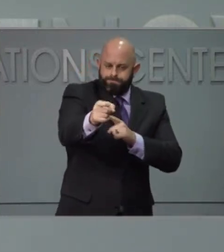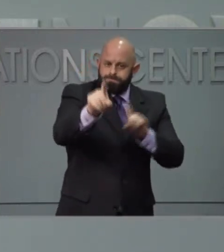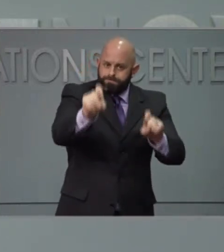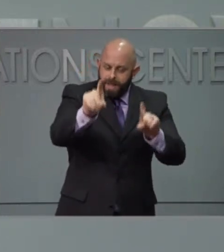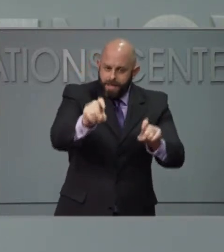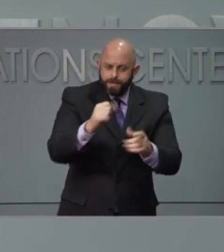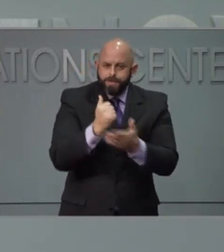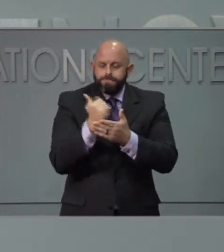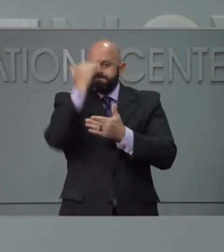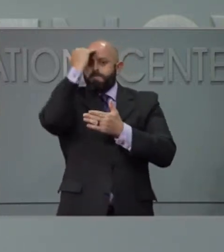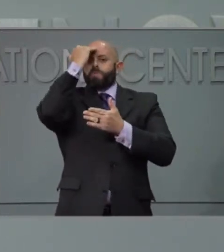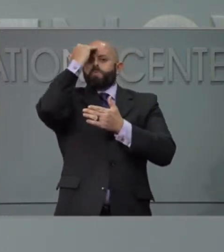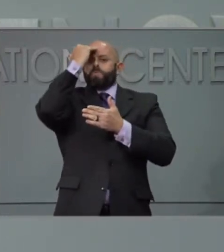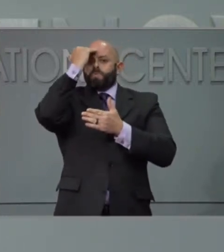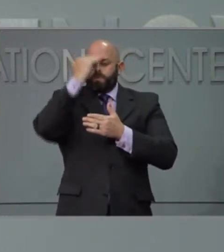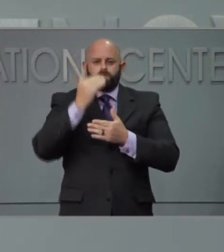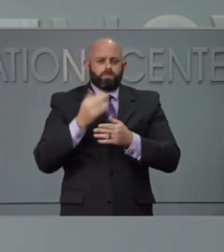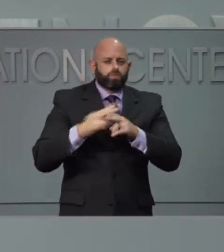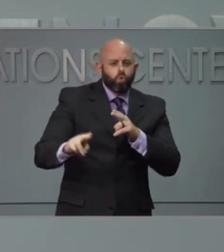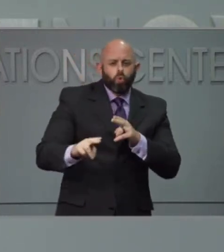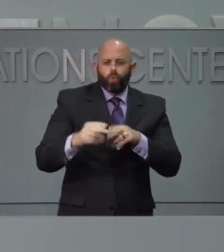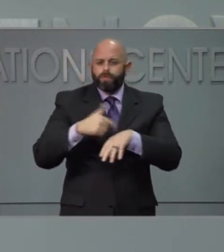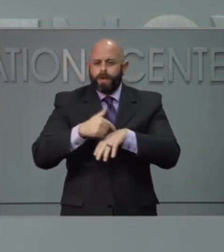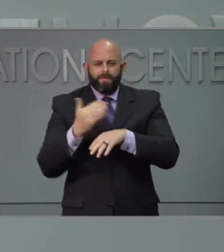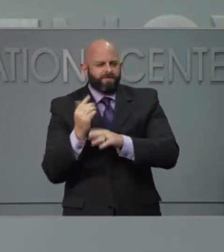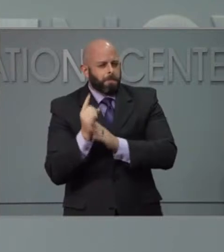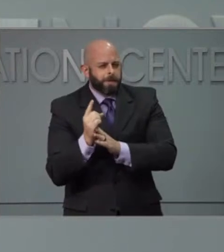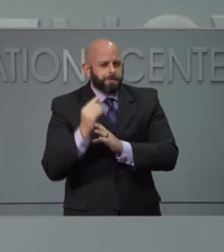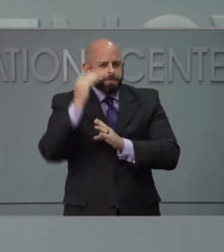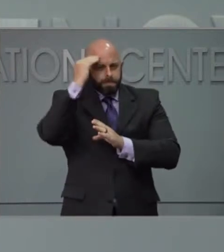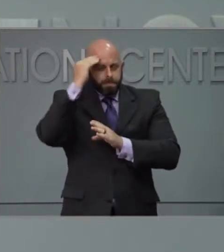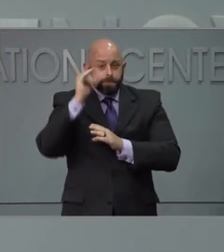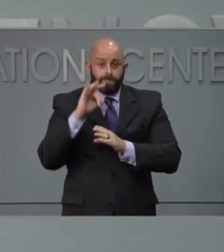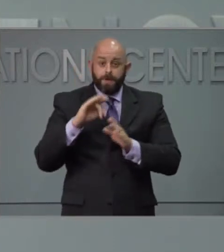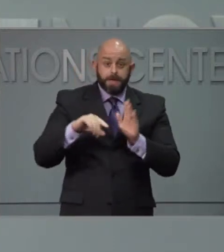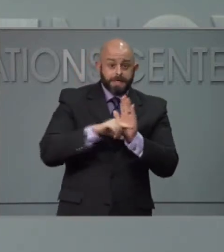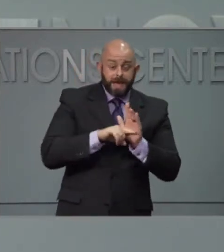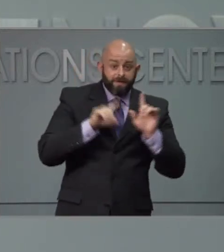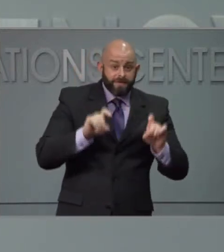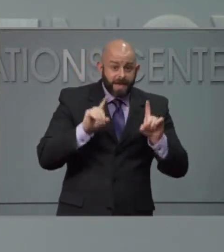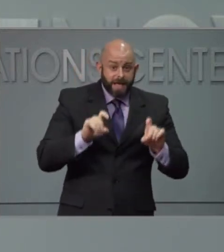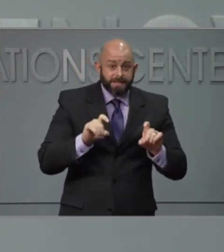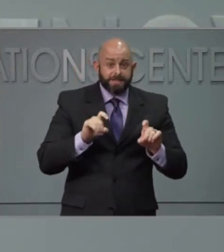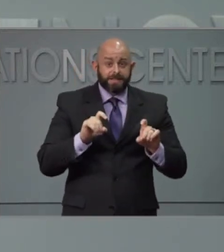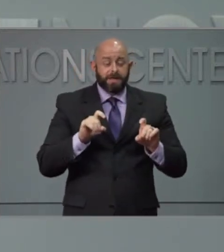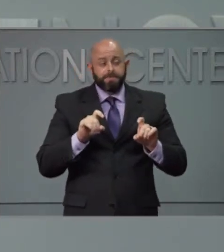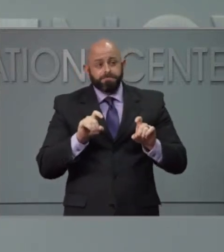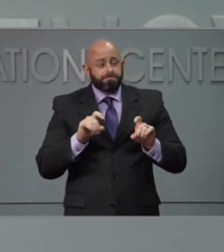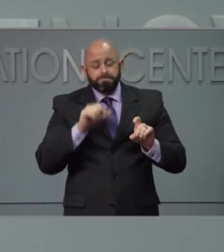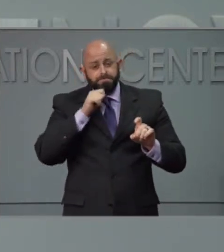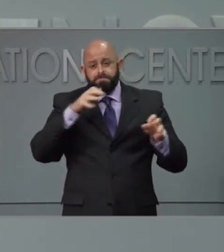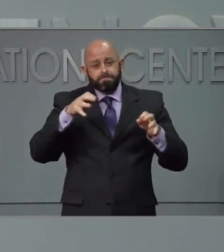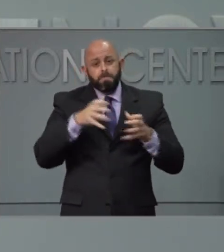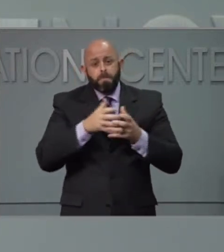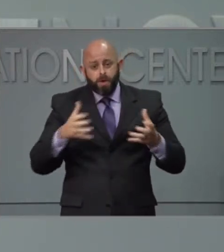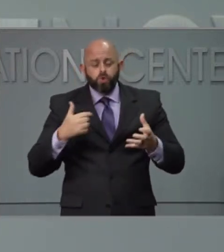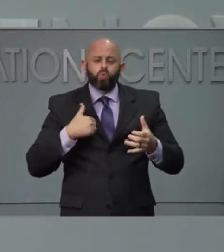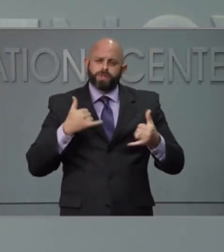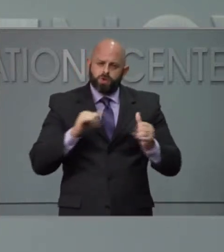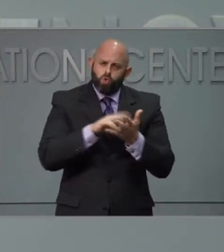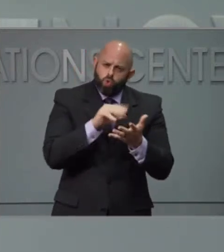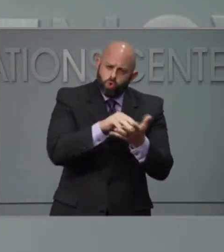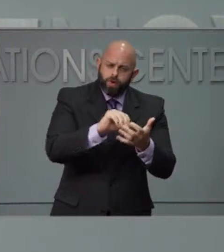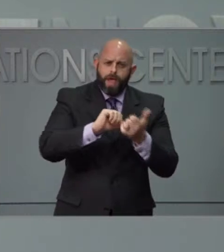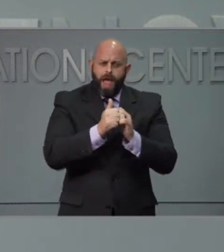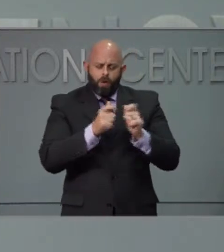good at picking up the virus. If you don't, if you get a negative test, doesn't necessarily tell you as much, and that's what we're still learning about. What can we